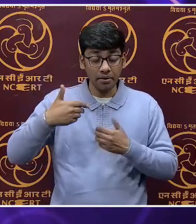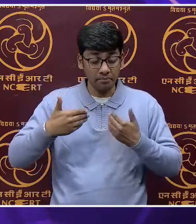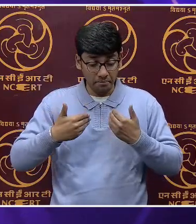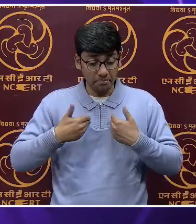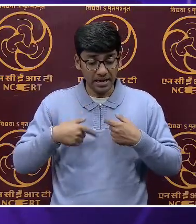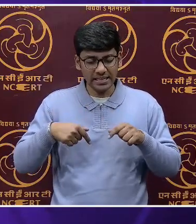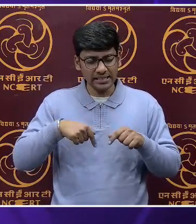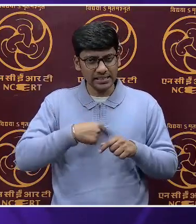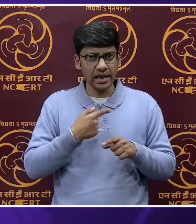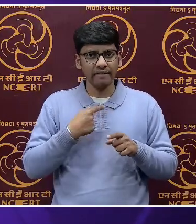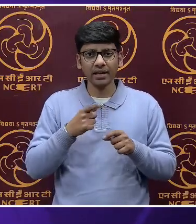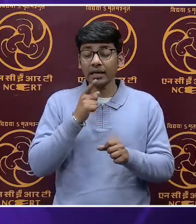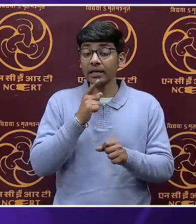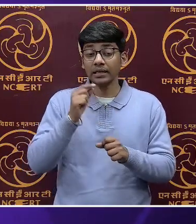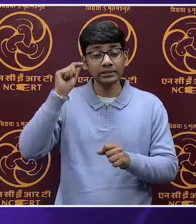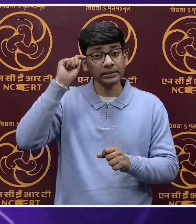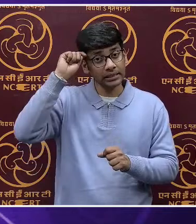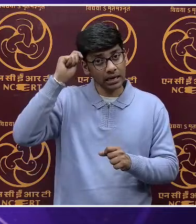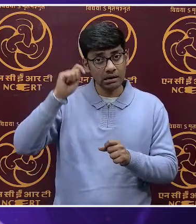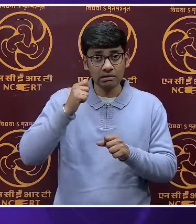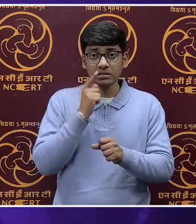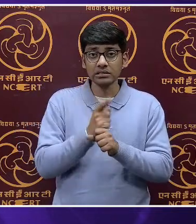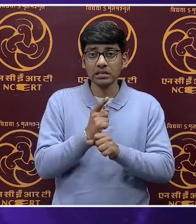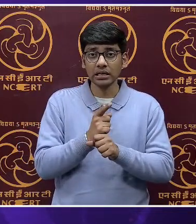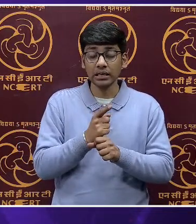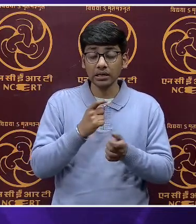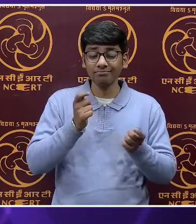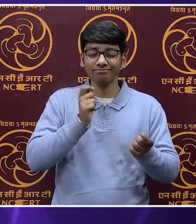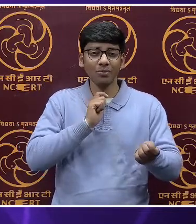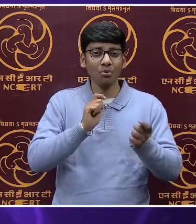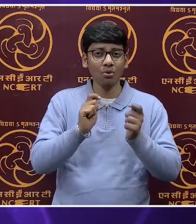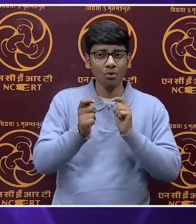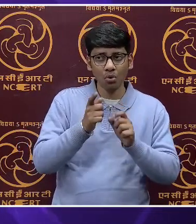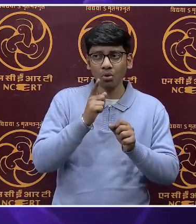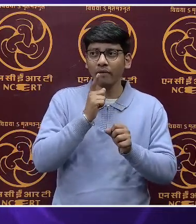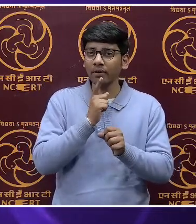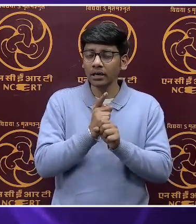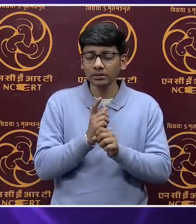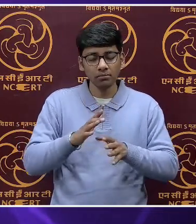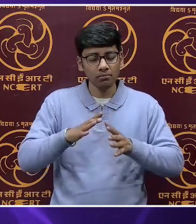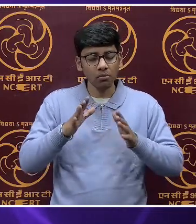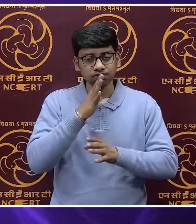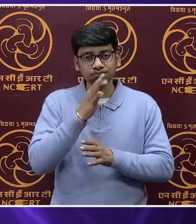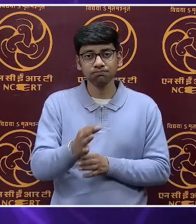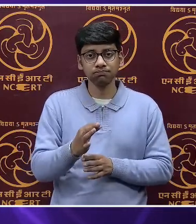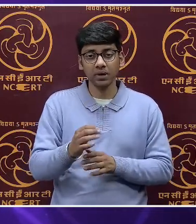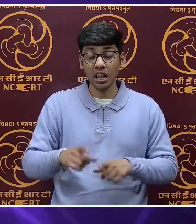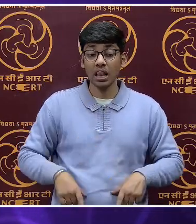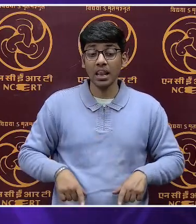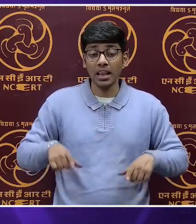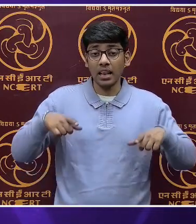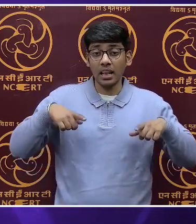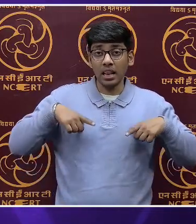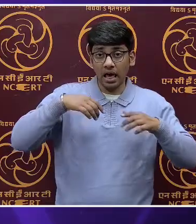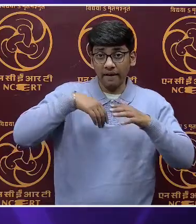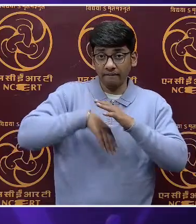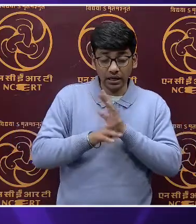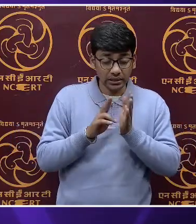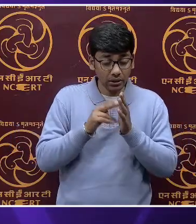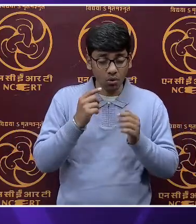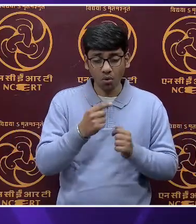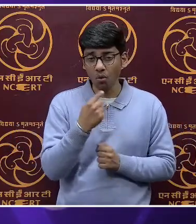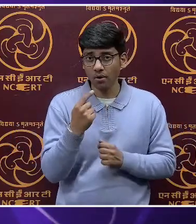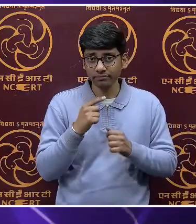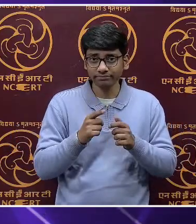her enough. Wow. The role of teachers is immense in life of anyone out there. Yes, Not really. only the students,